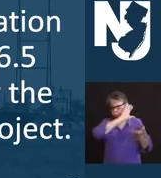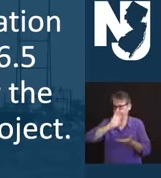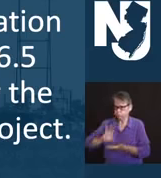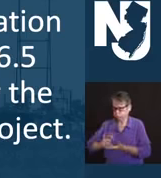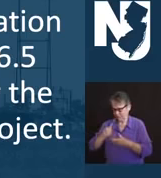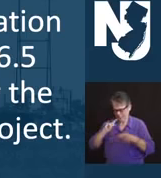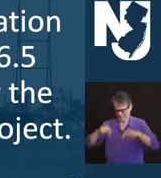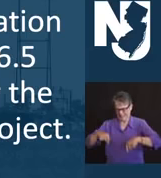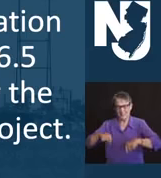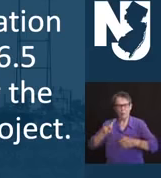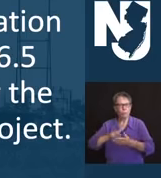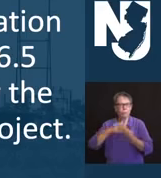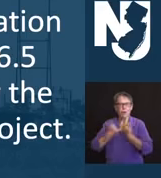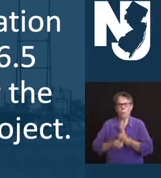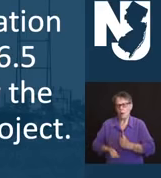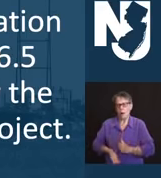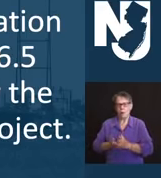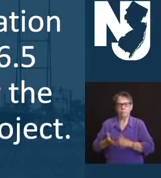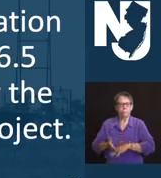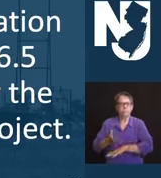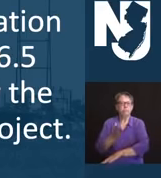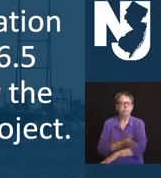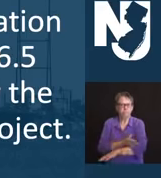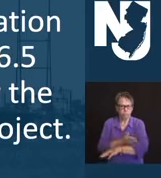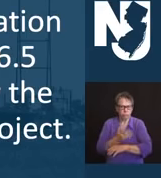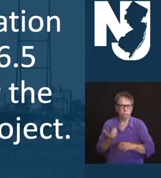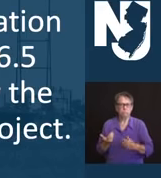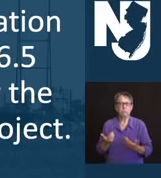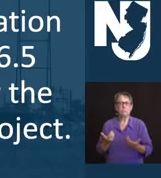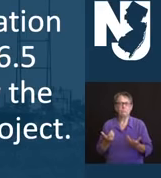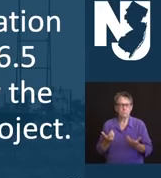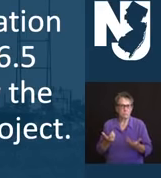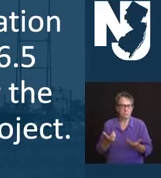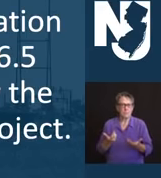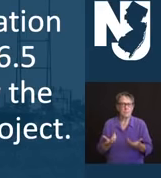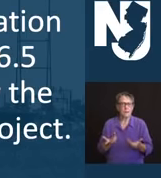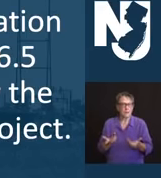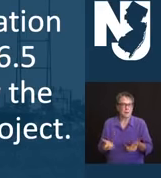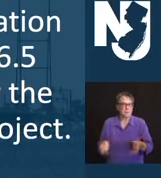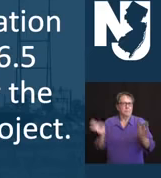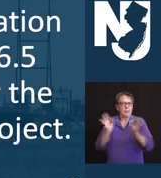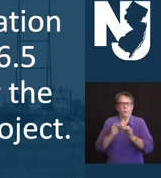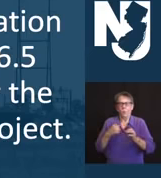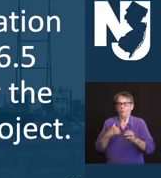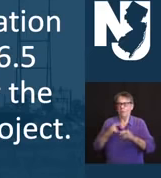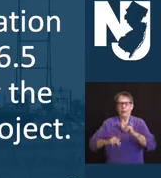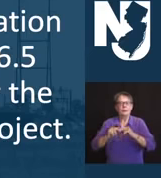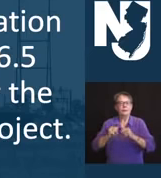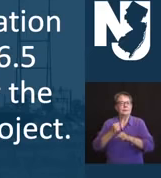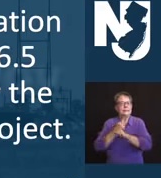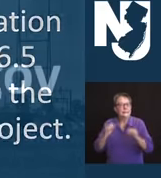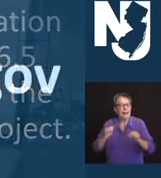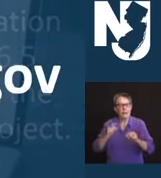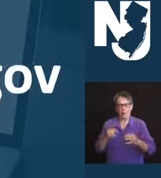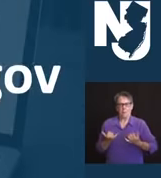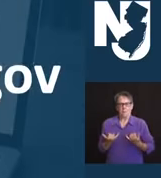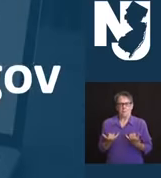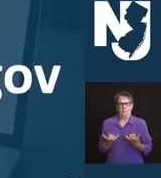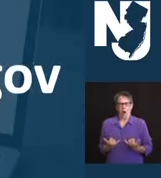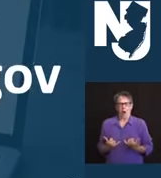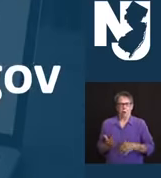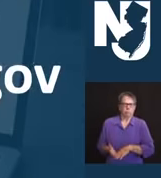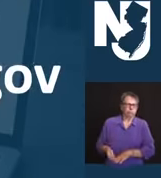in a new era of safe, modern, and reliable mass transit infrastructure for our region.